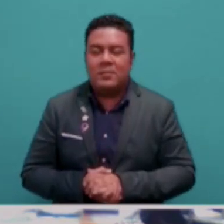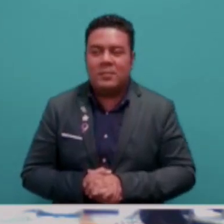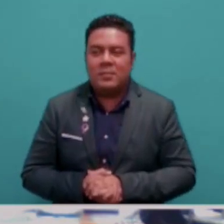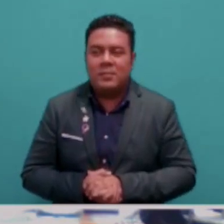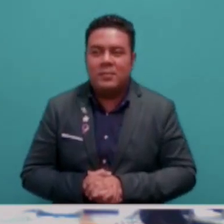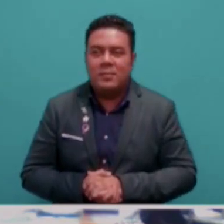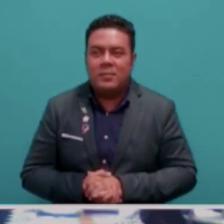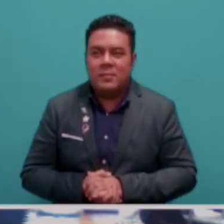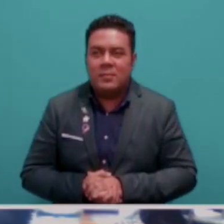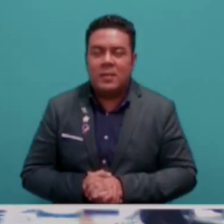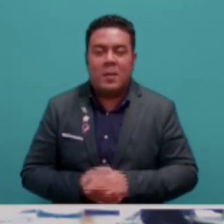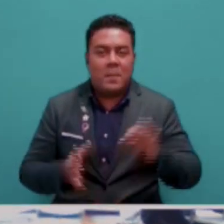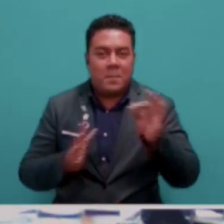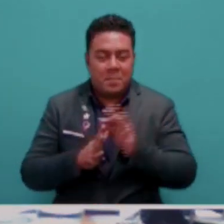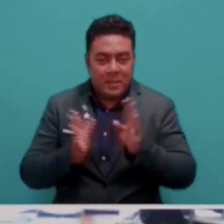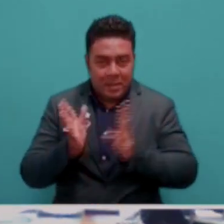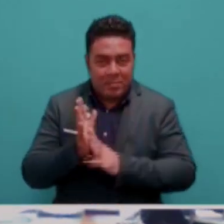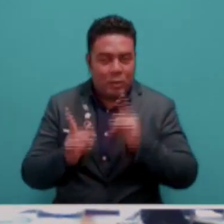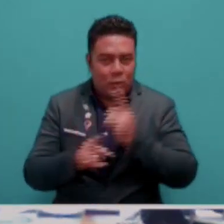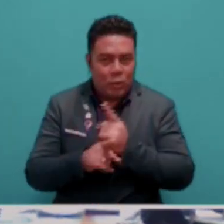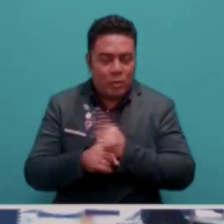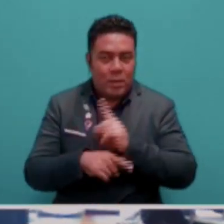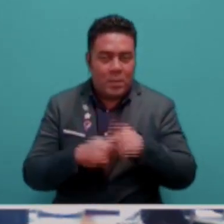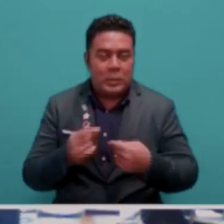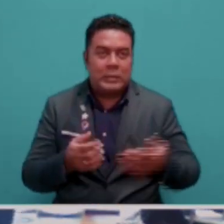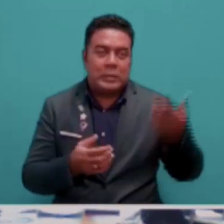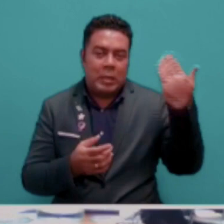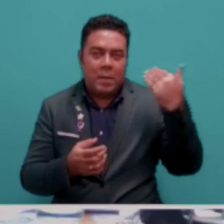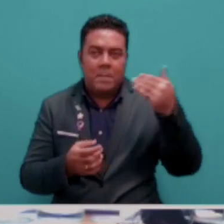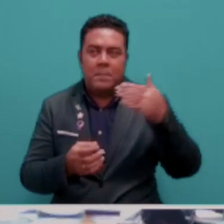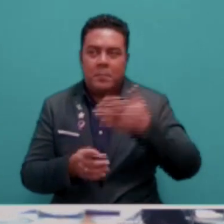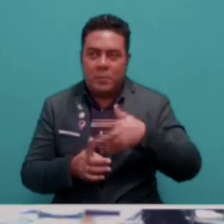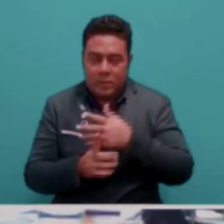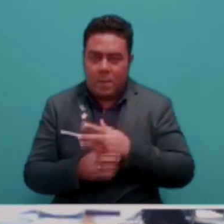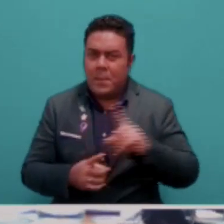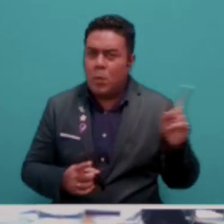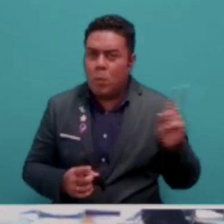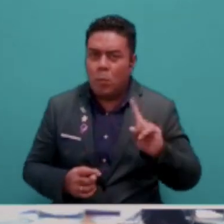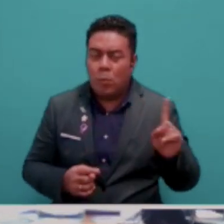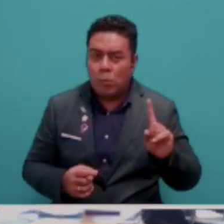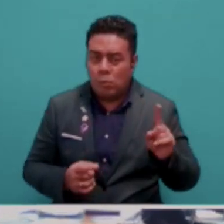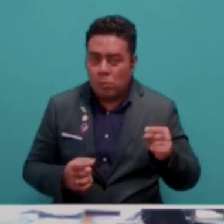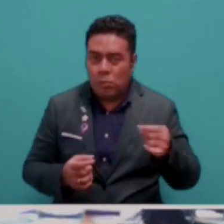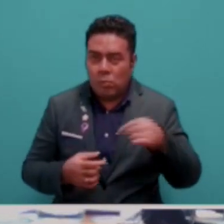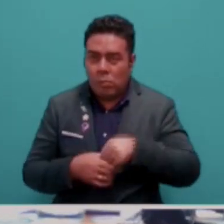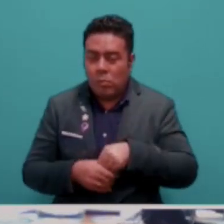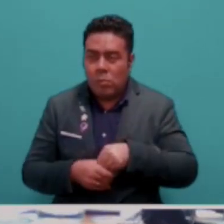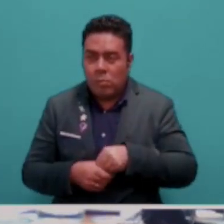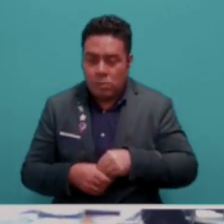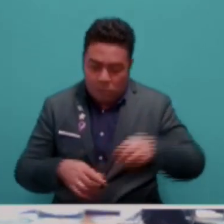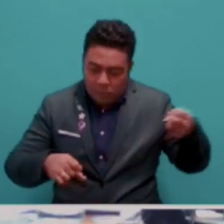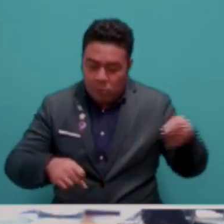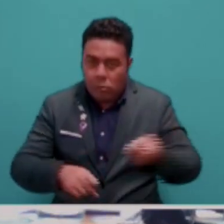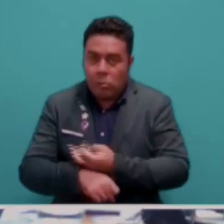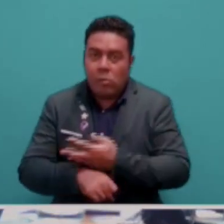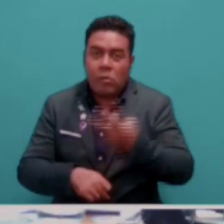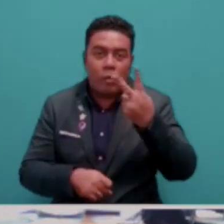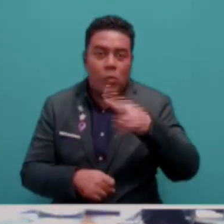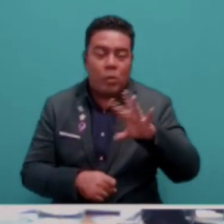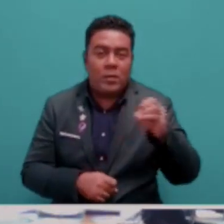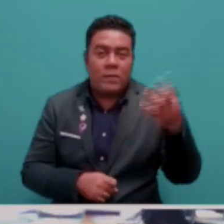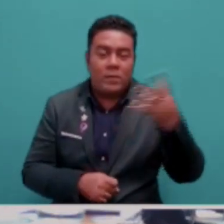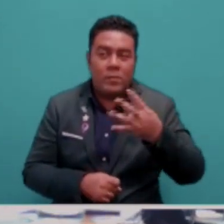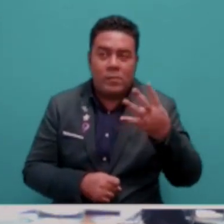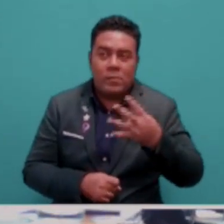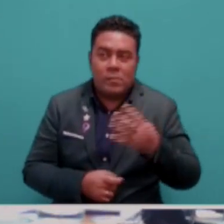Honorable Prime Minister talked about what was there previously. But what came into effect in